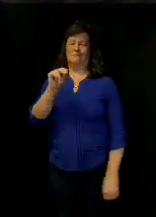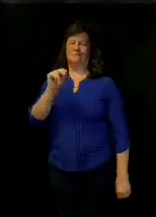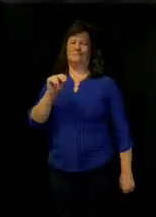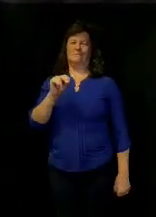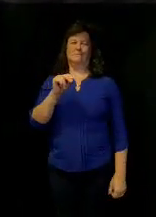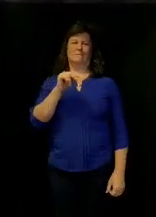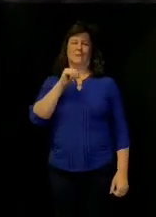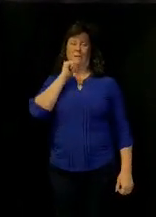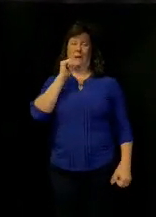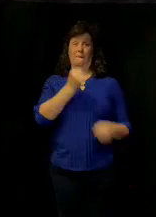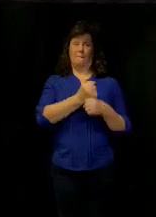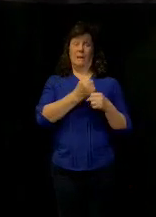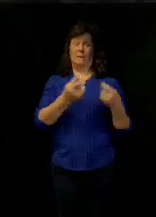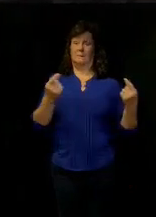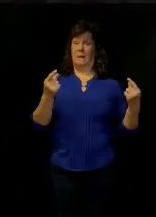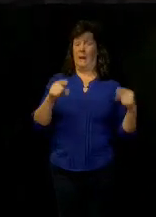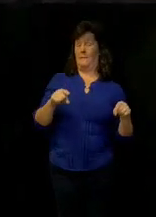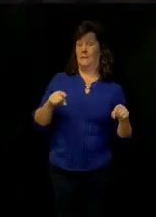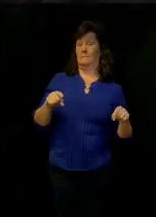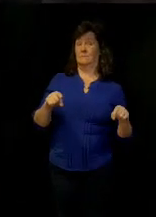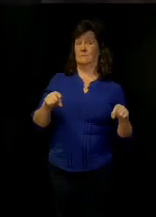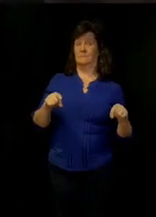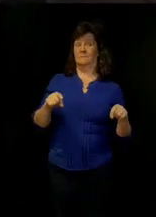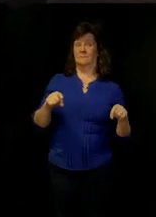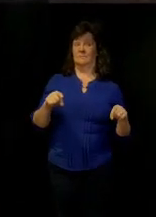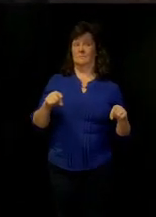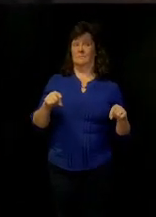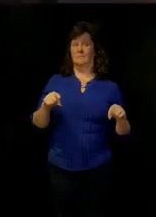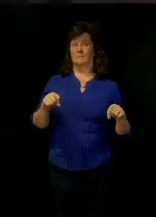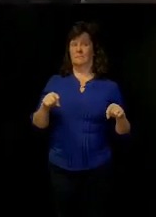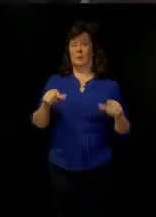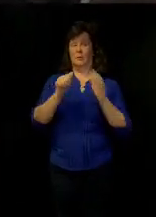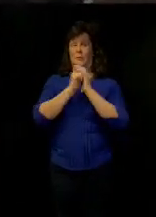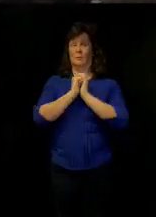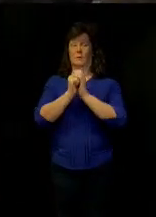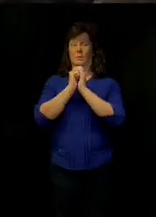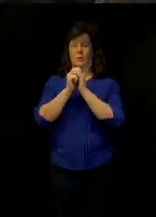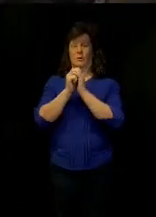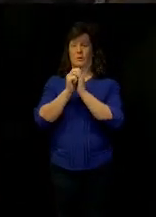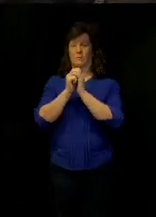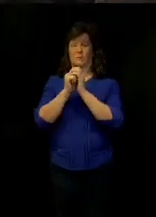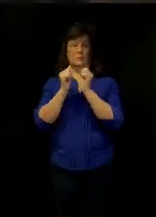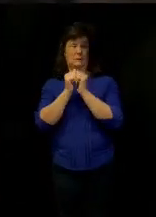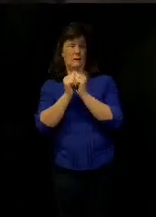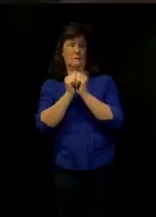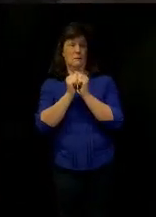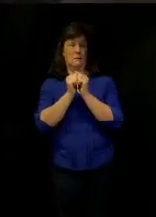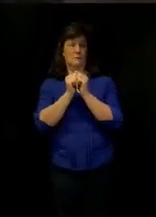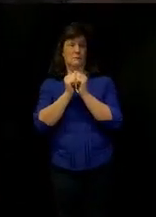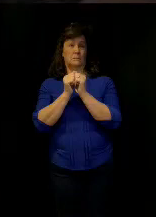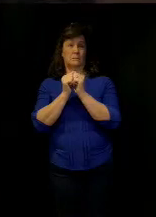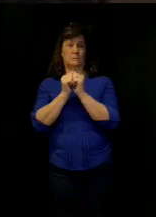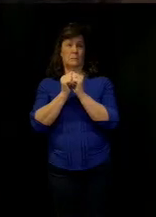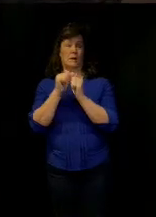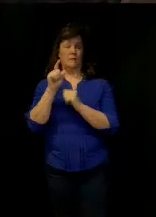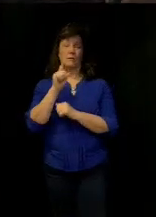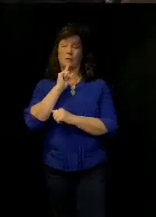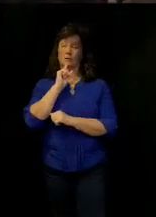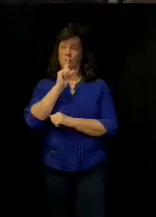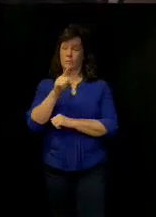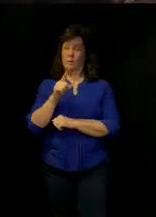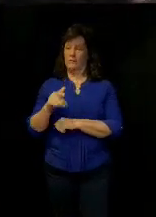making this happen. But we're here this morning. We're going to worship together just for a moment. So let's sing a song. If you need to respond